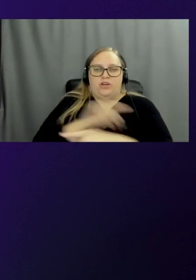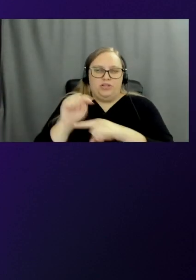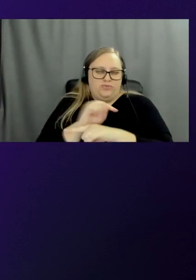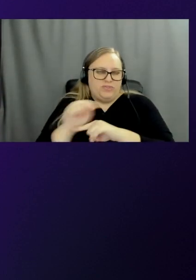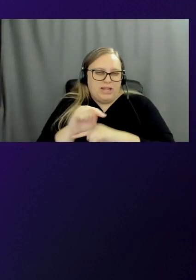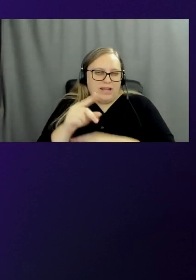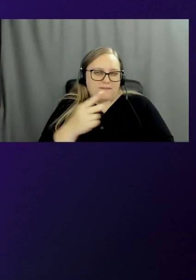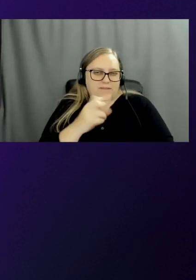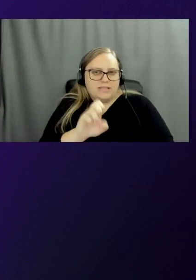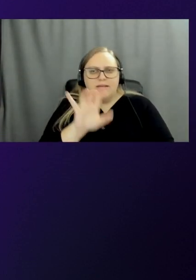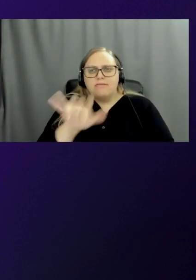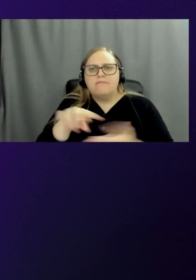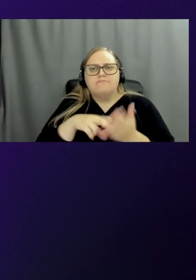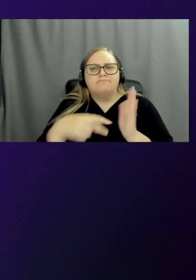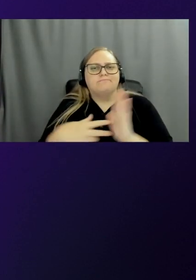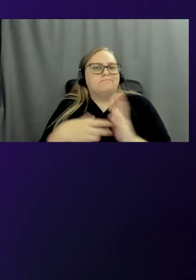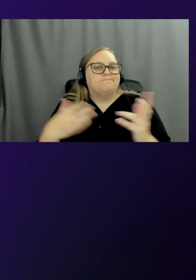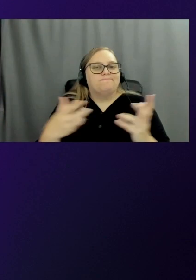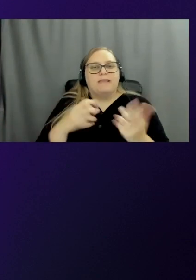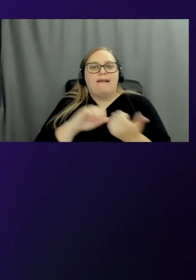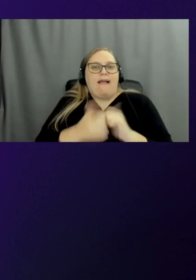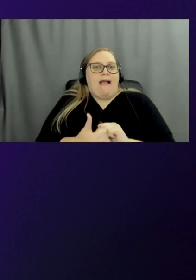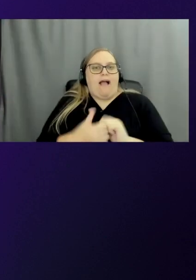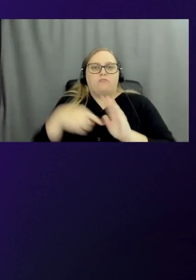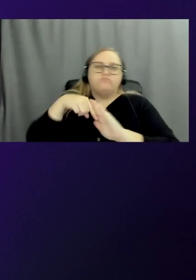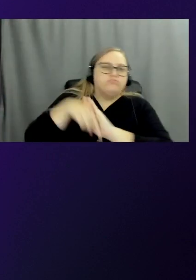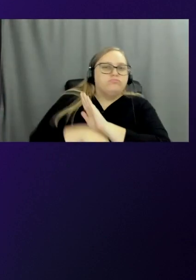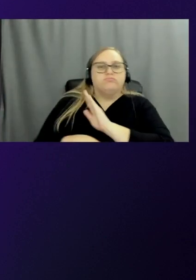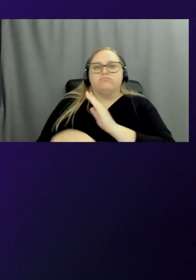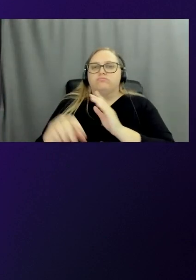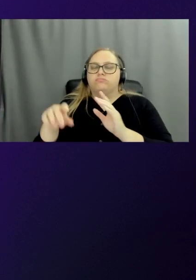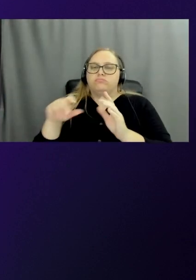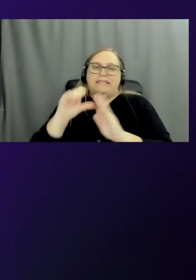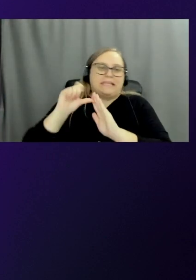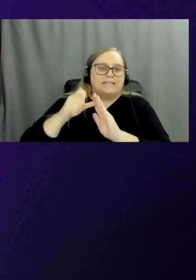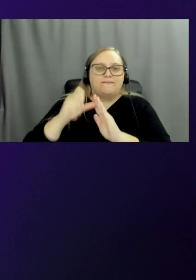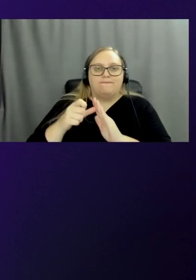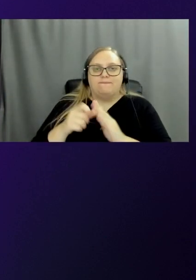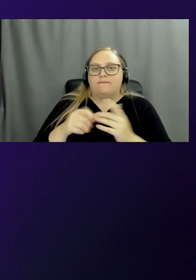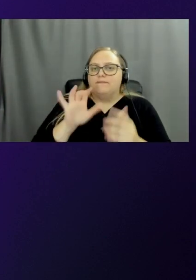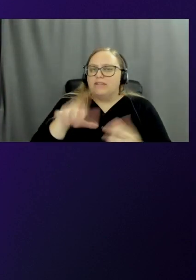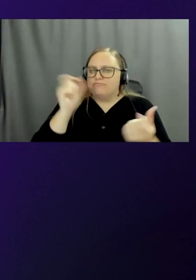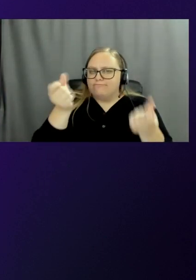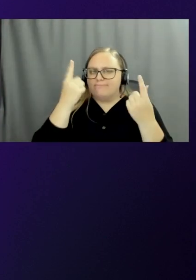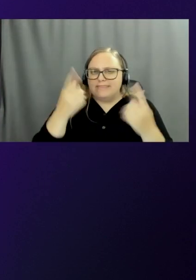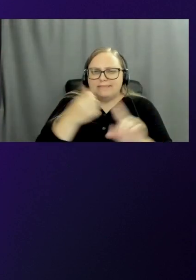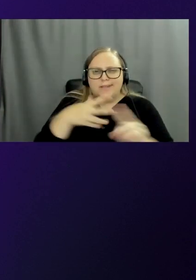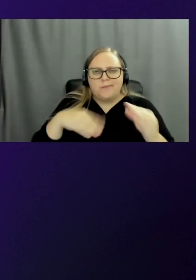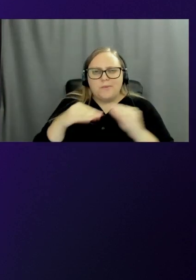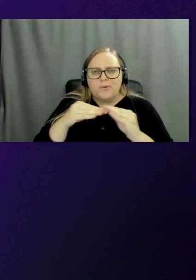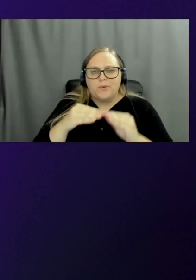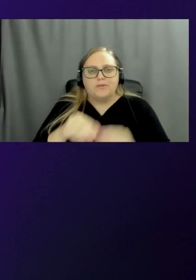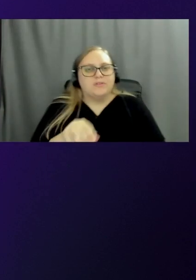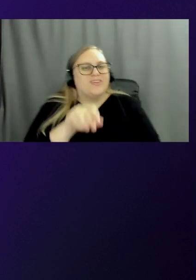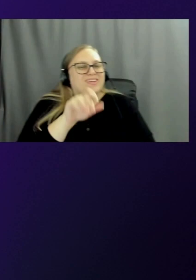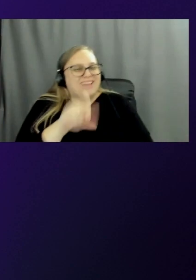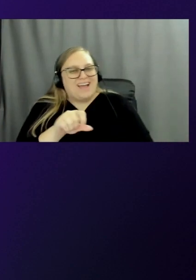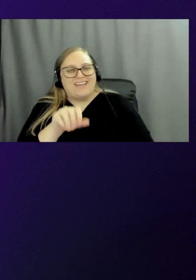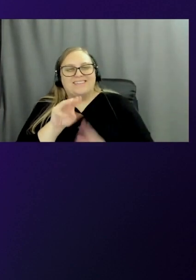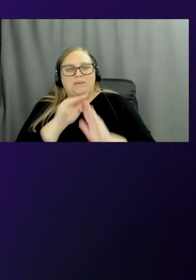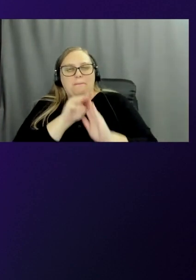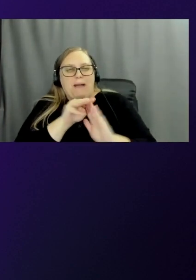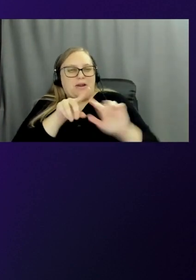is this pre-training? Can you give us a sense of what that is? Yeah, so it is model dependent, but we